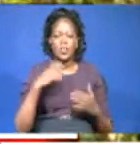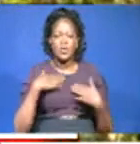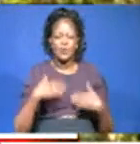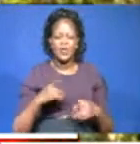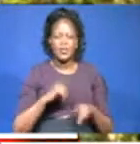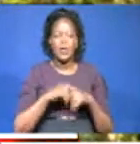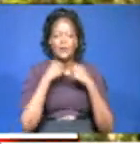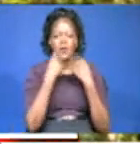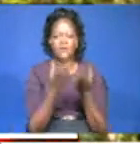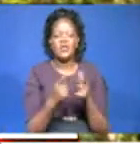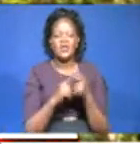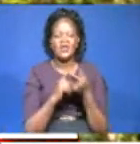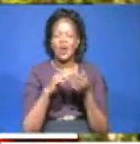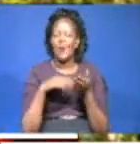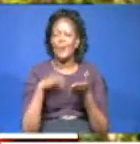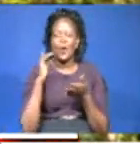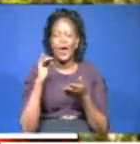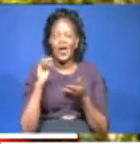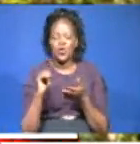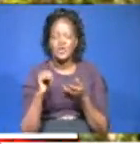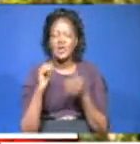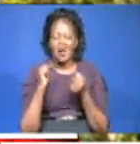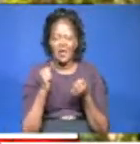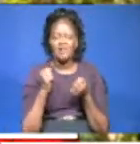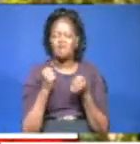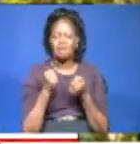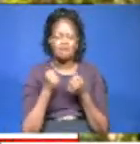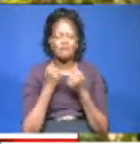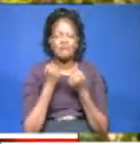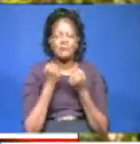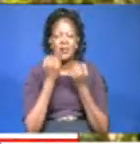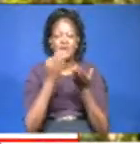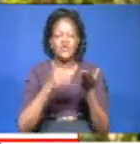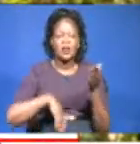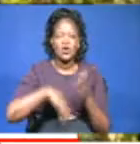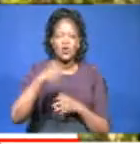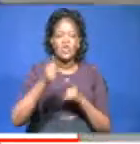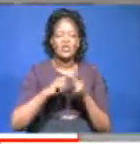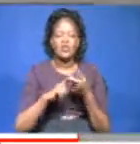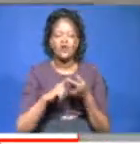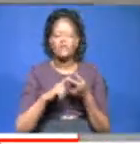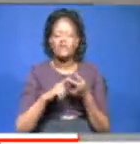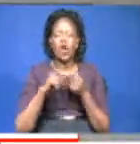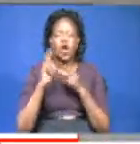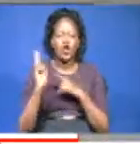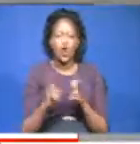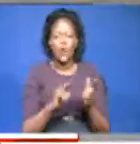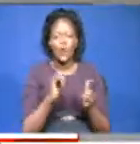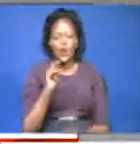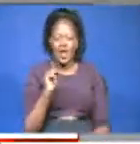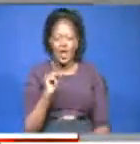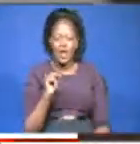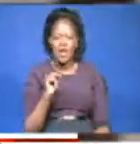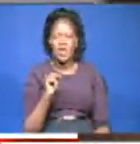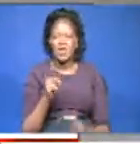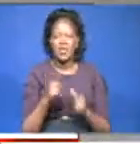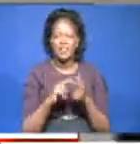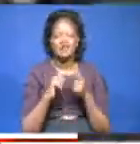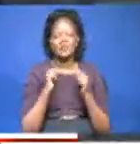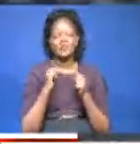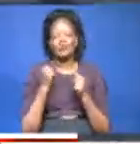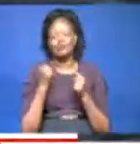the excess iron is able to be offloaded, and now you have normal iron stores. Even though you may seem